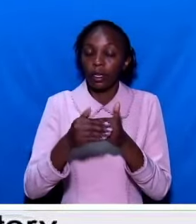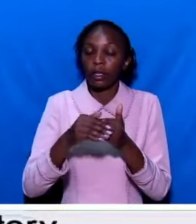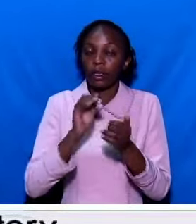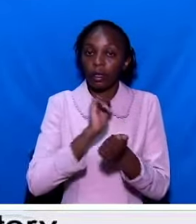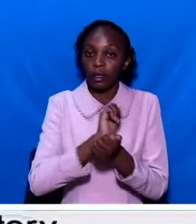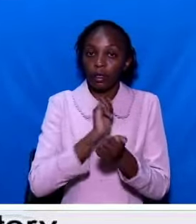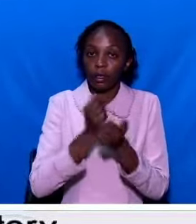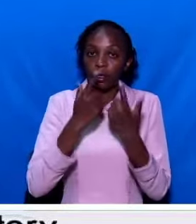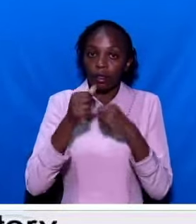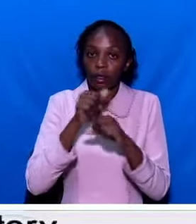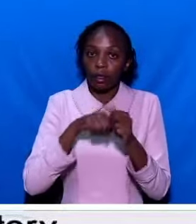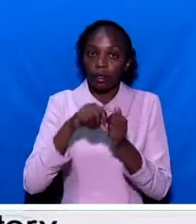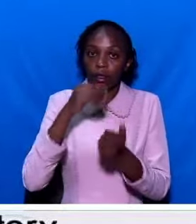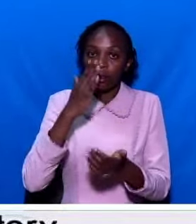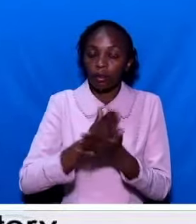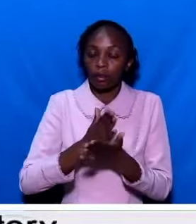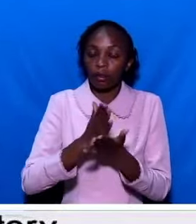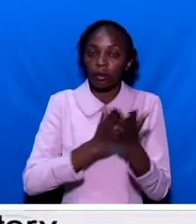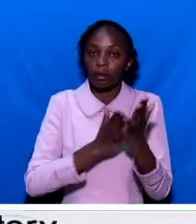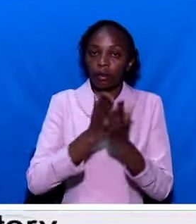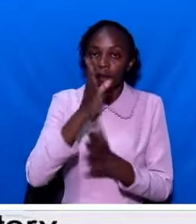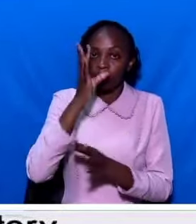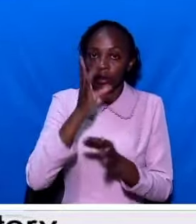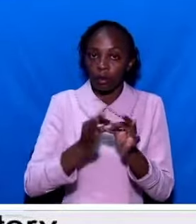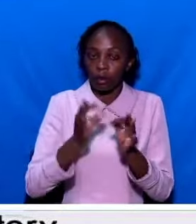by faith and going through,